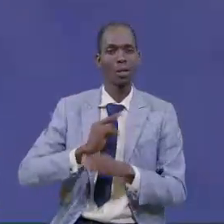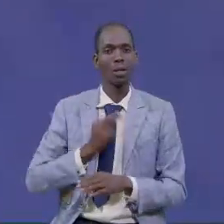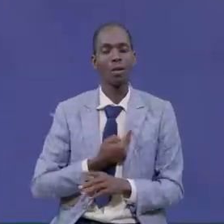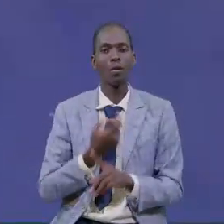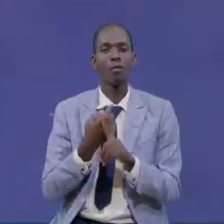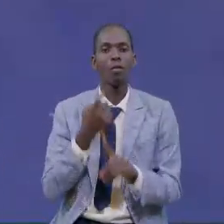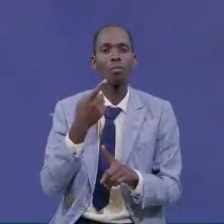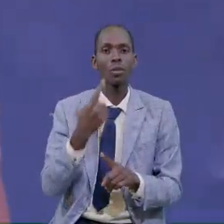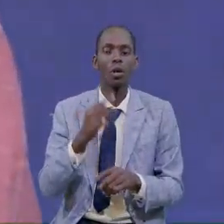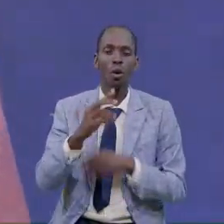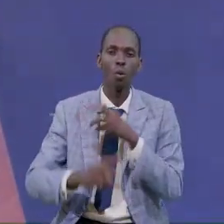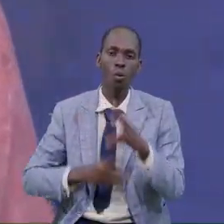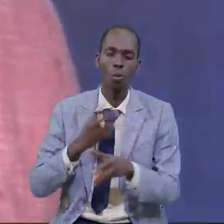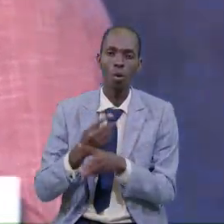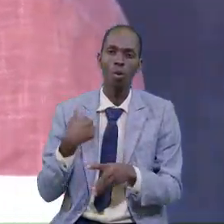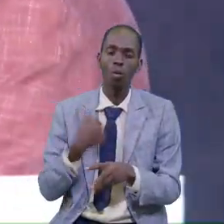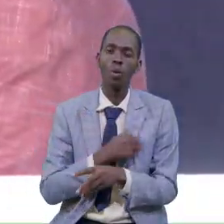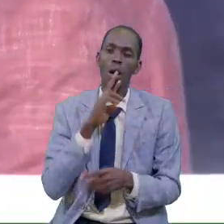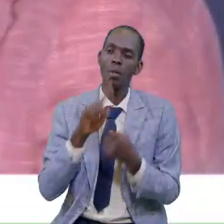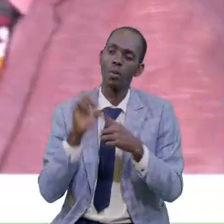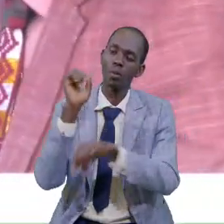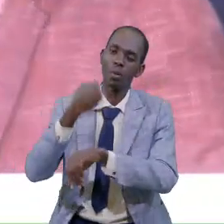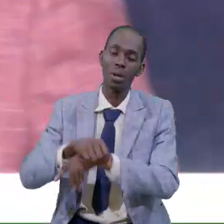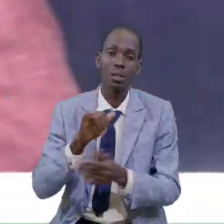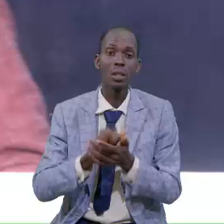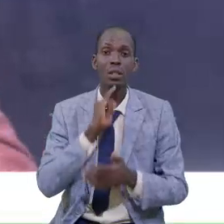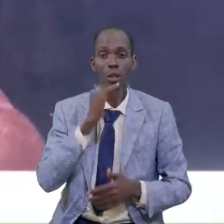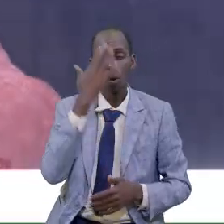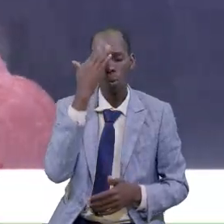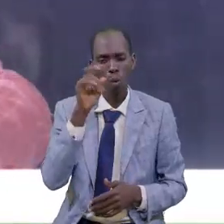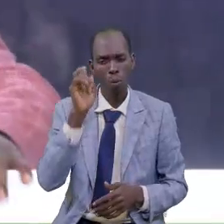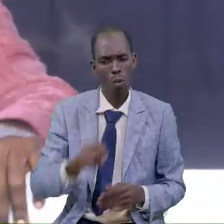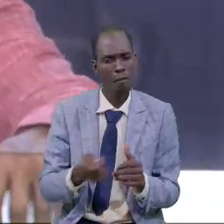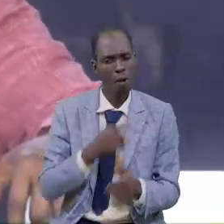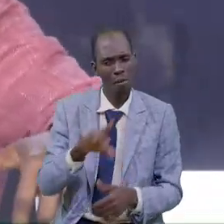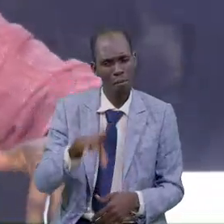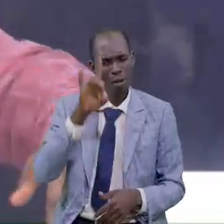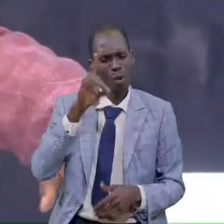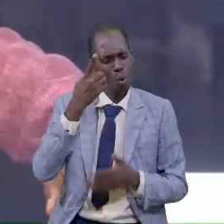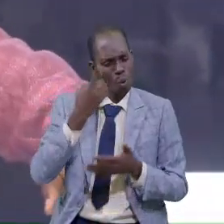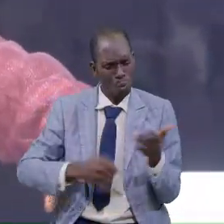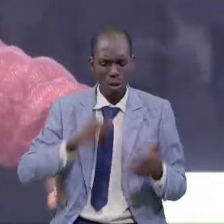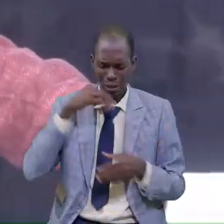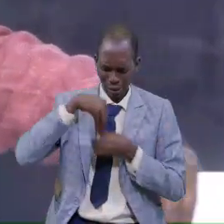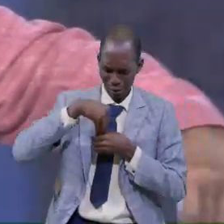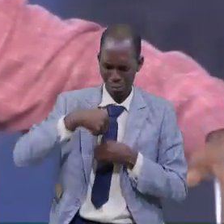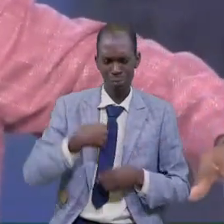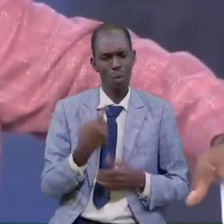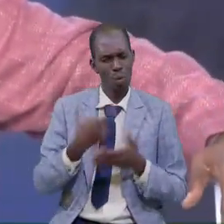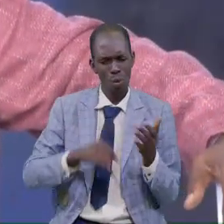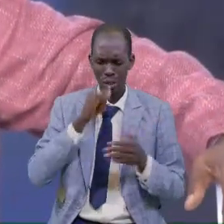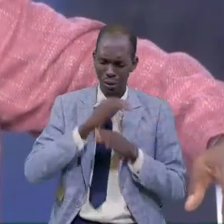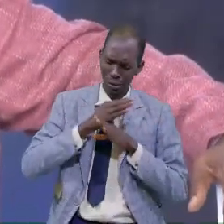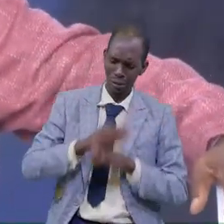to conquer. That's why we need to discover what's in me, what's hindering me, what's stopping me, why am